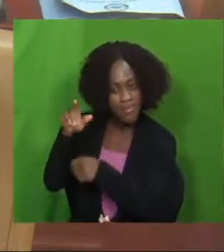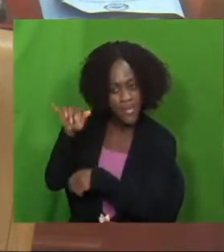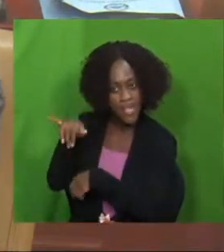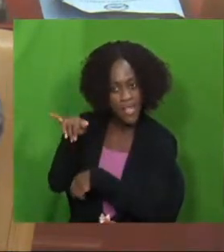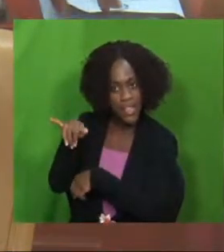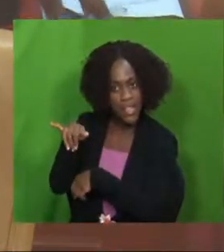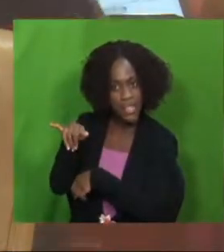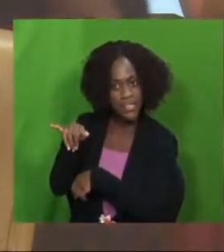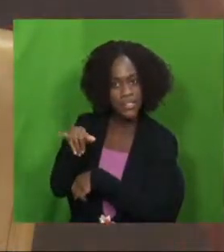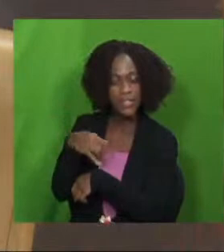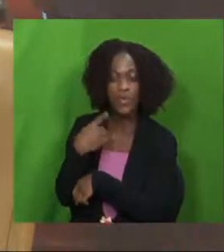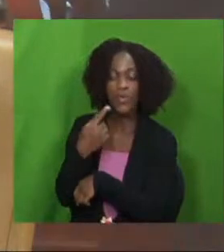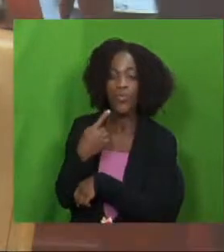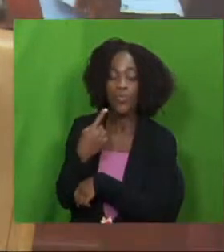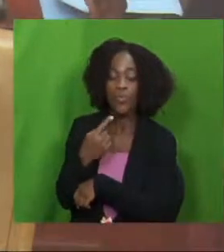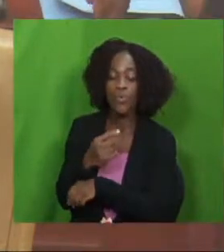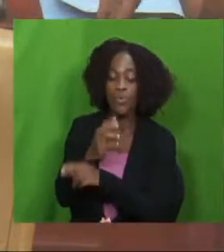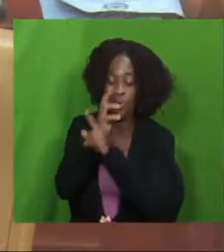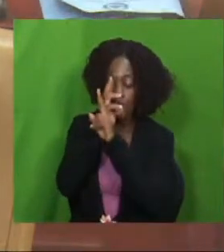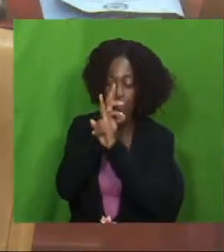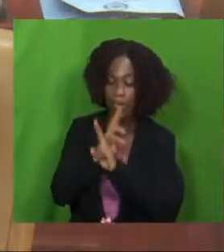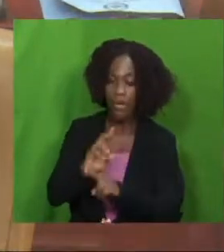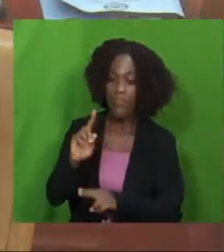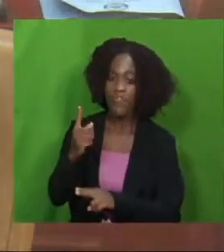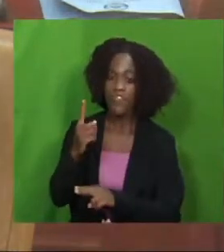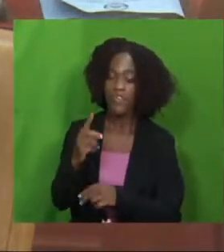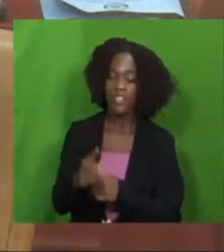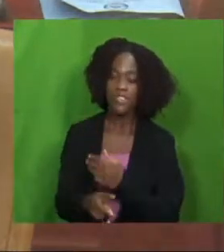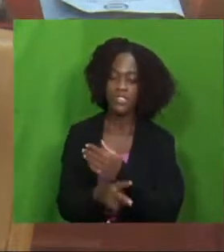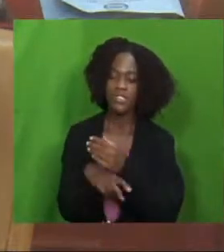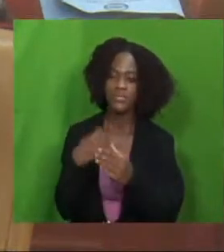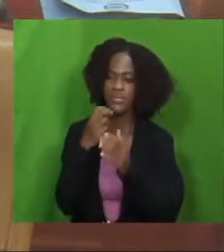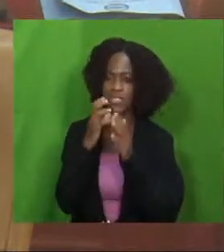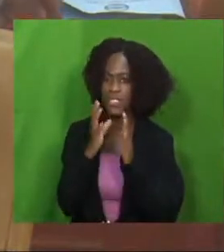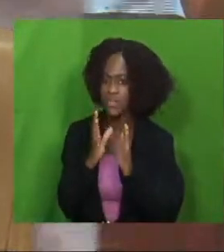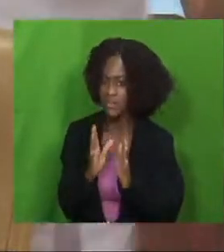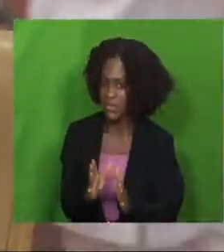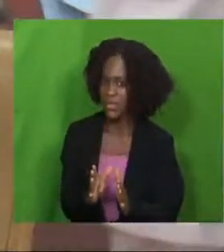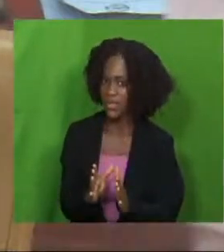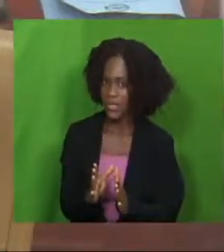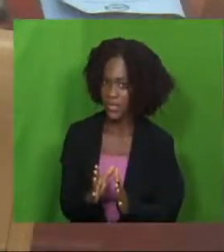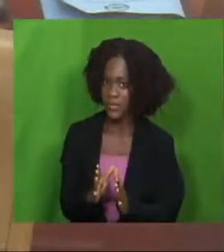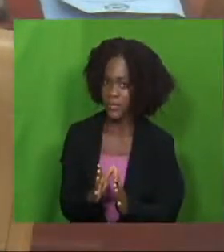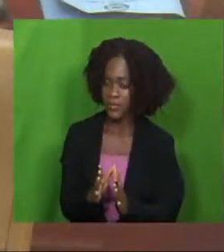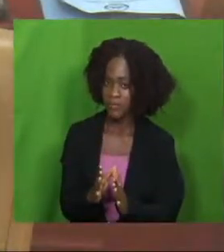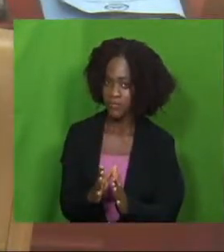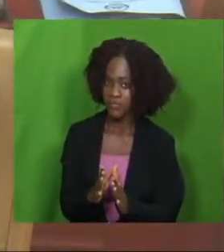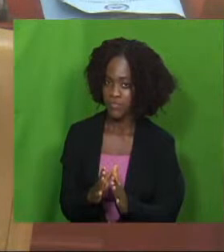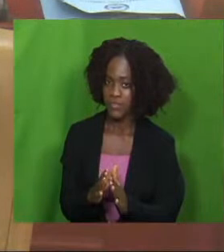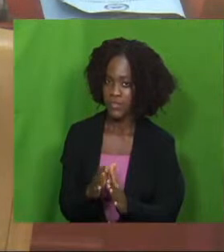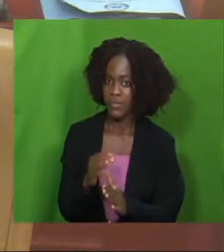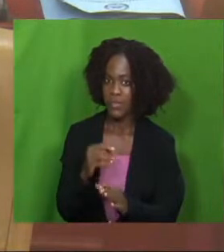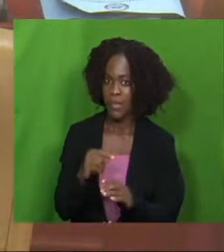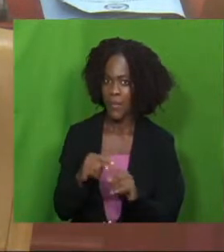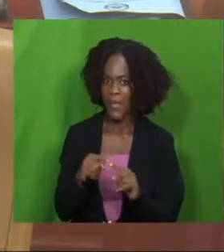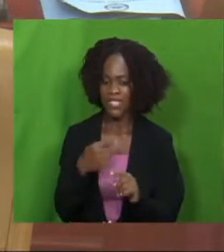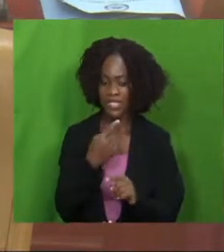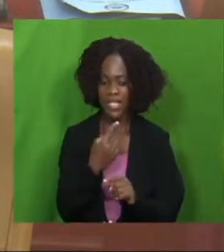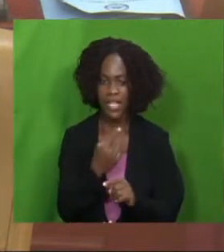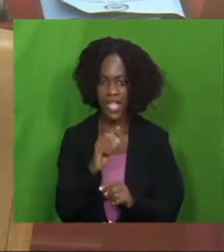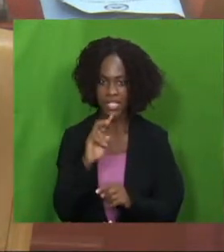was the Honorable First Deputy Speaker. So if you go under, they say the second Deputy Speaker,